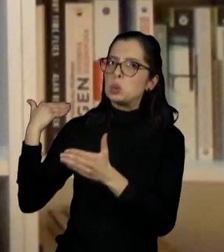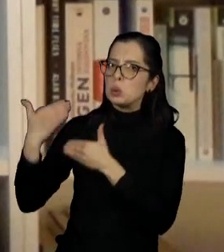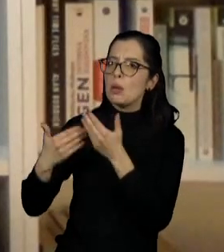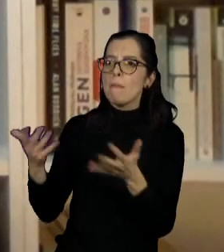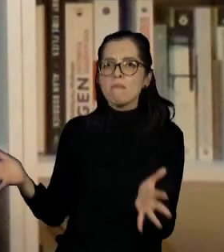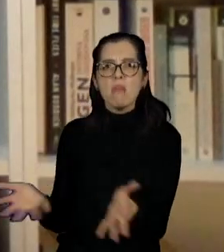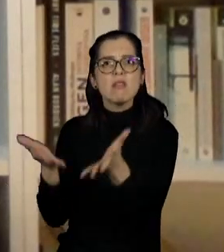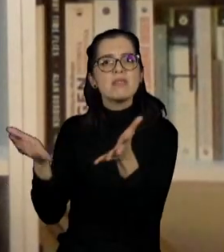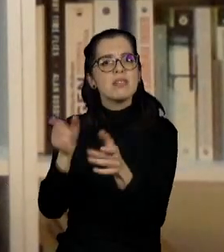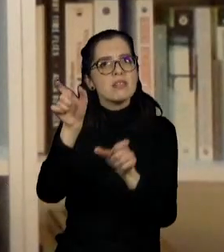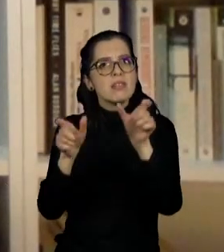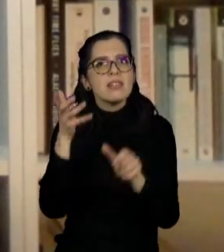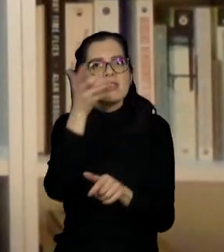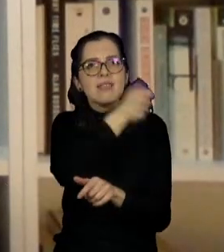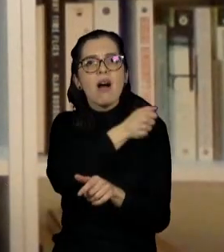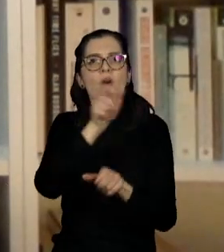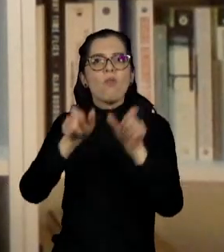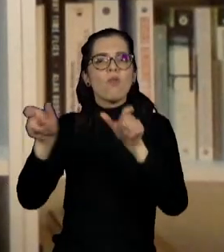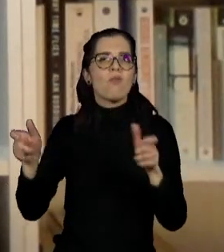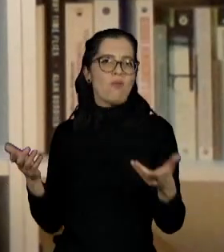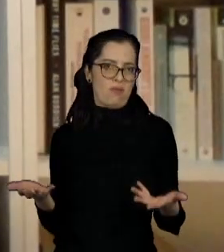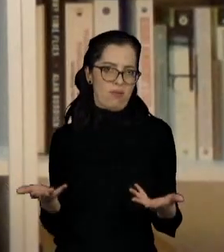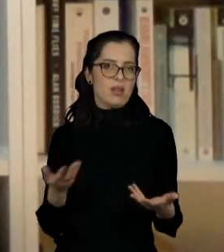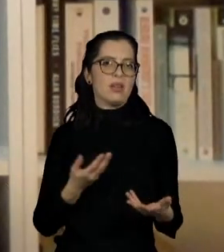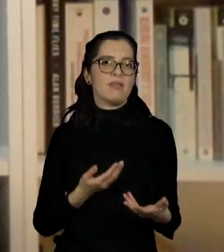be life-saving in this case.